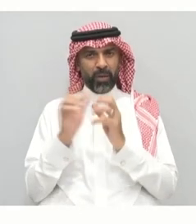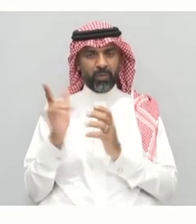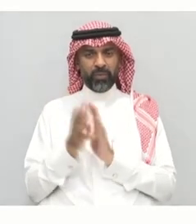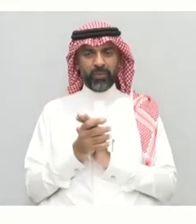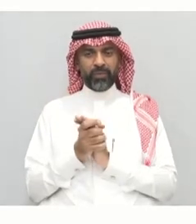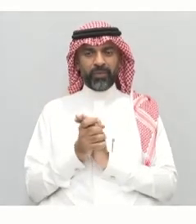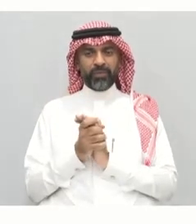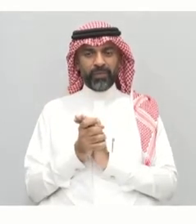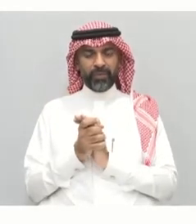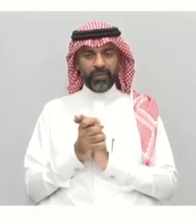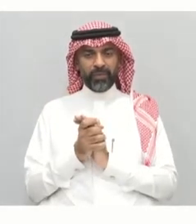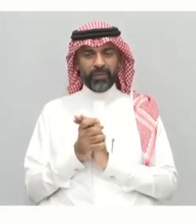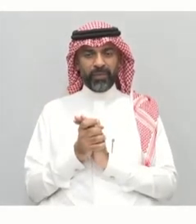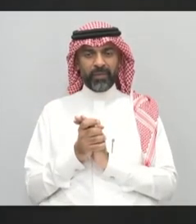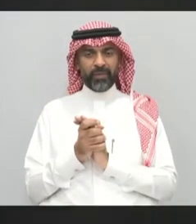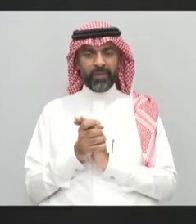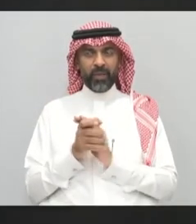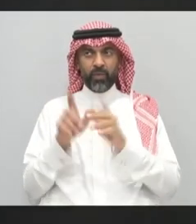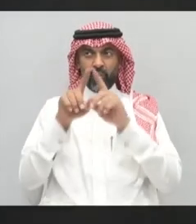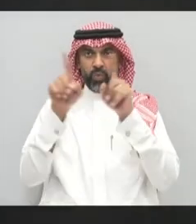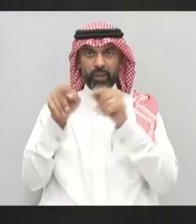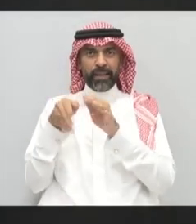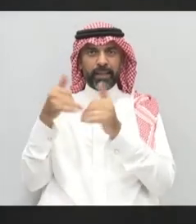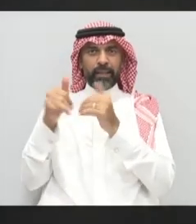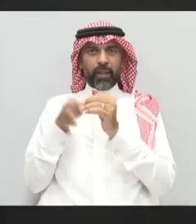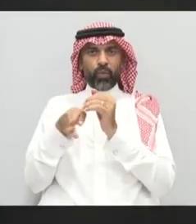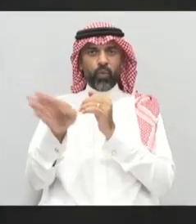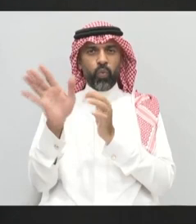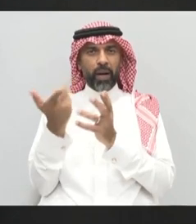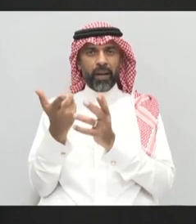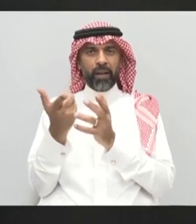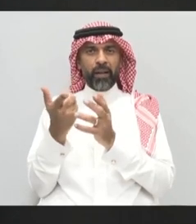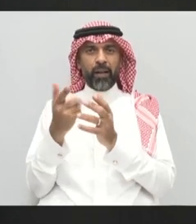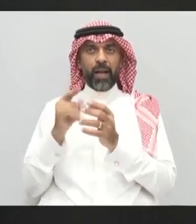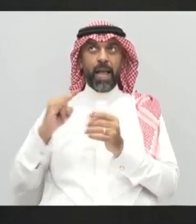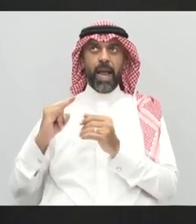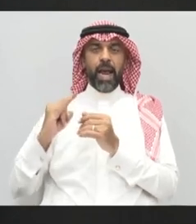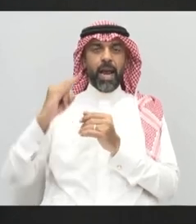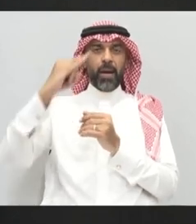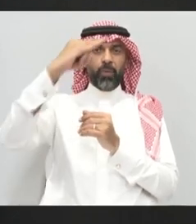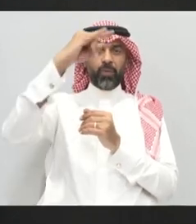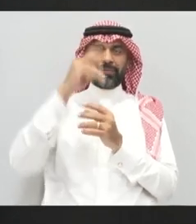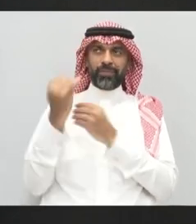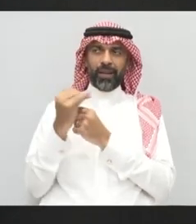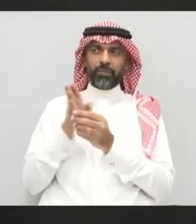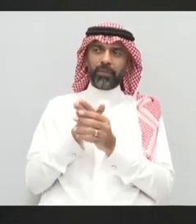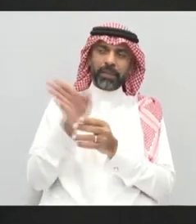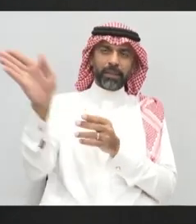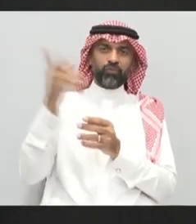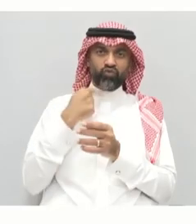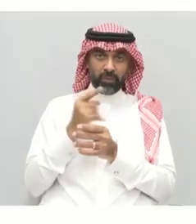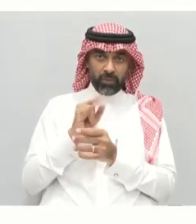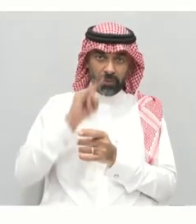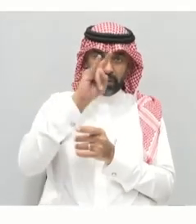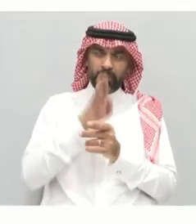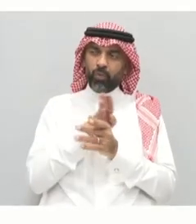Yes, this shows the way to the airport. Very good, excellent. That's good, excellent. Okay,